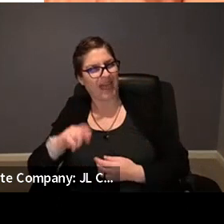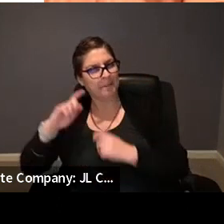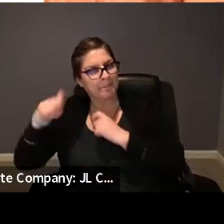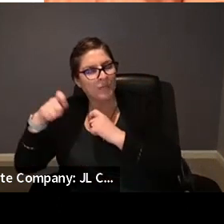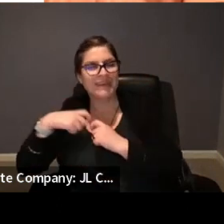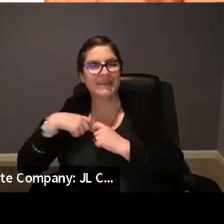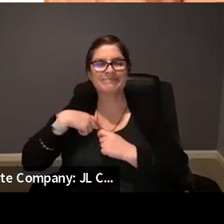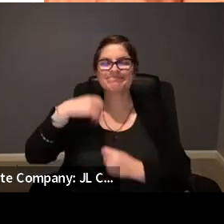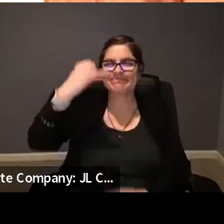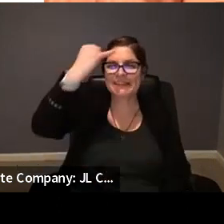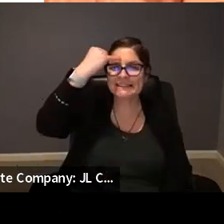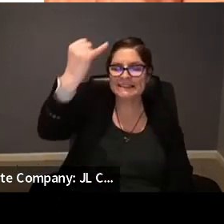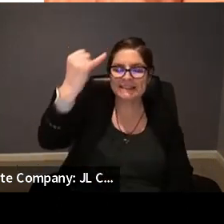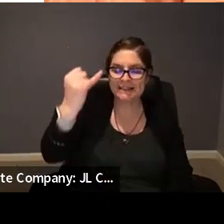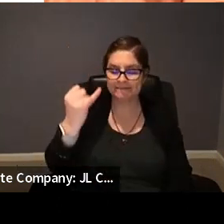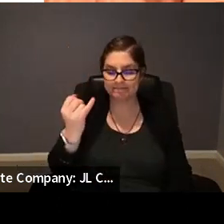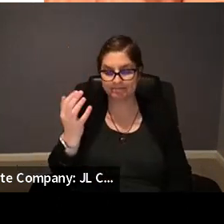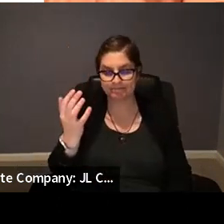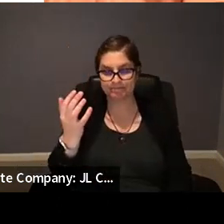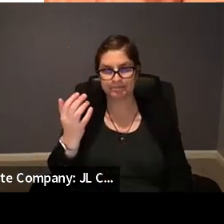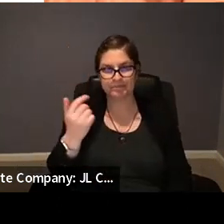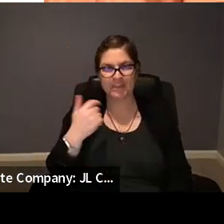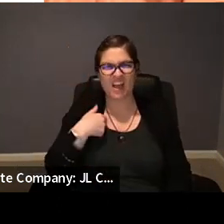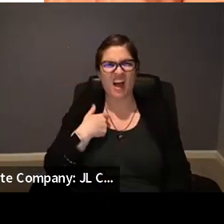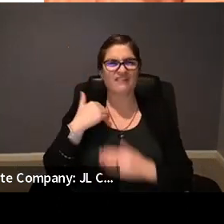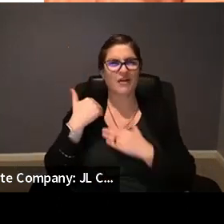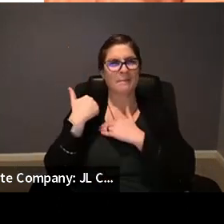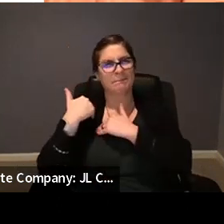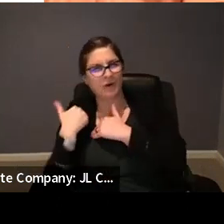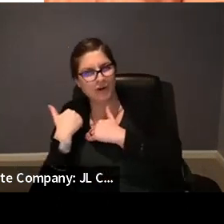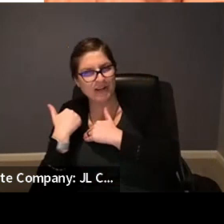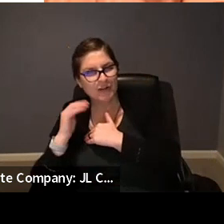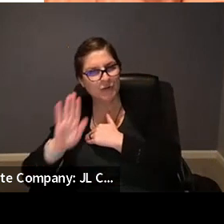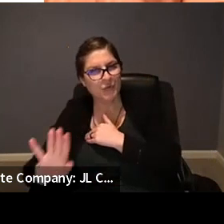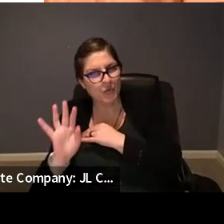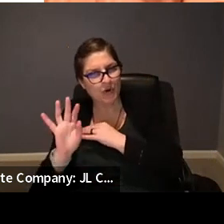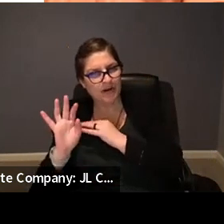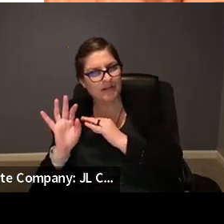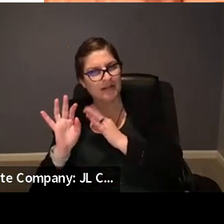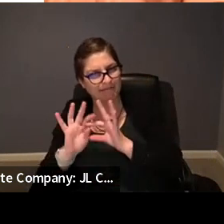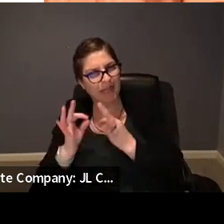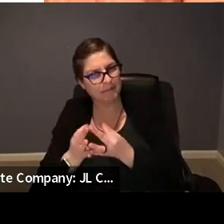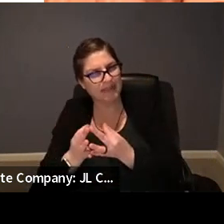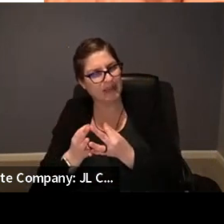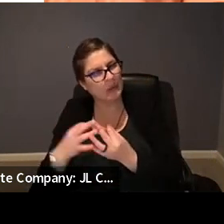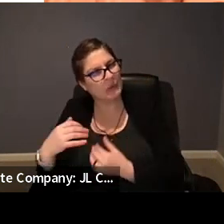of, you know, being a burden almost on your family. You know, if